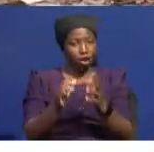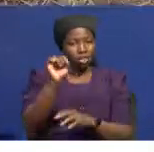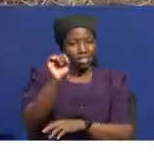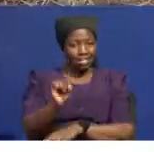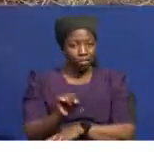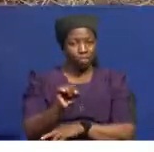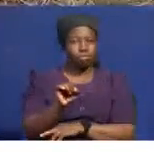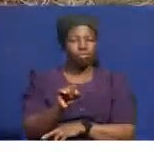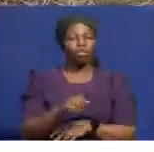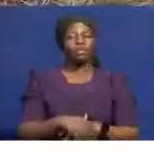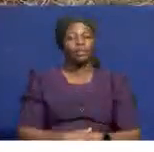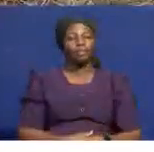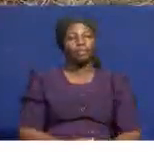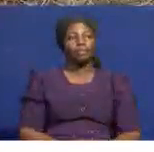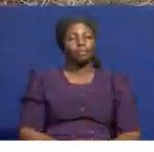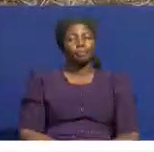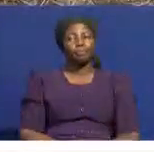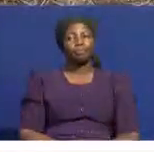County.